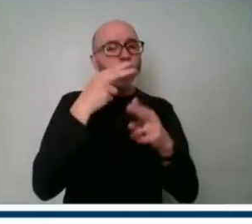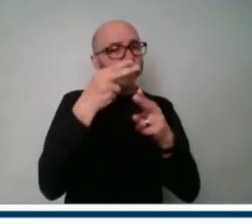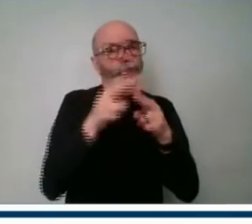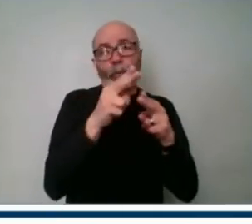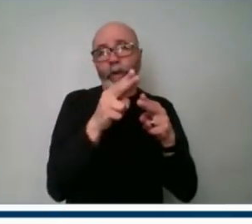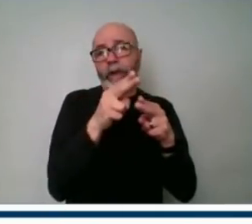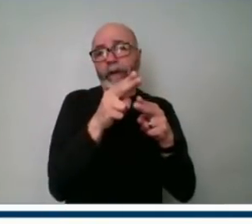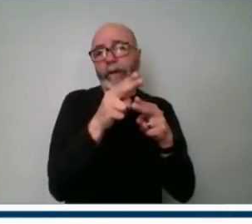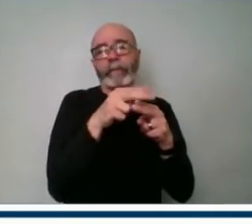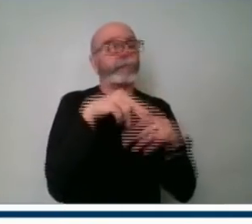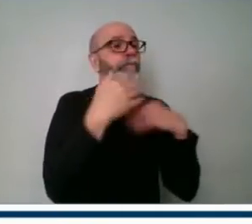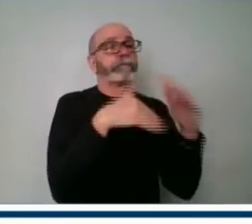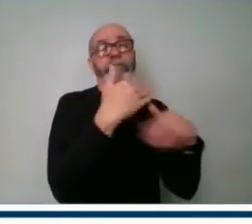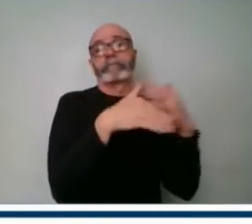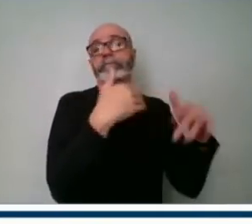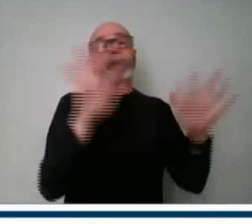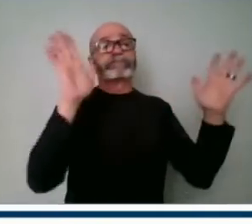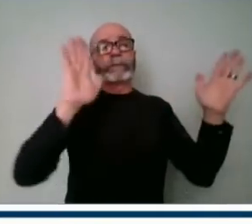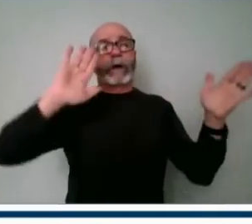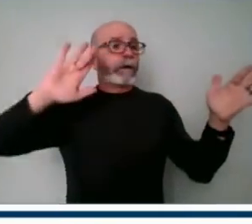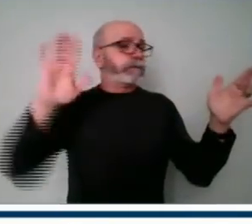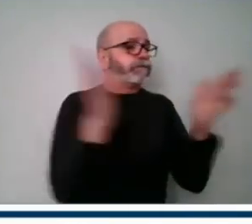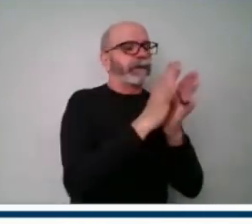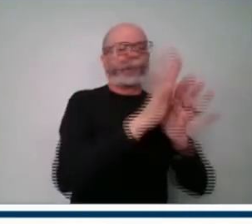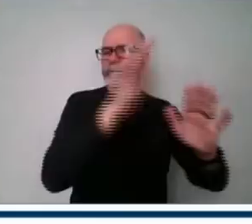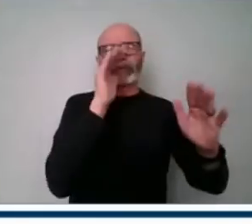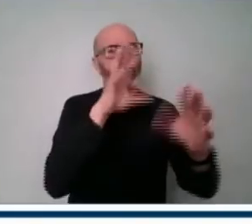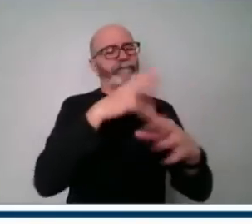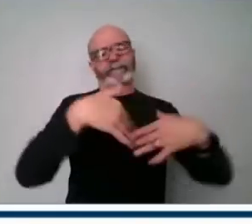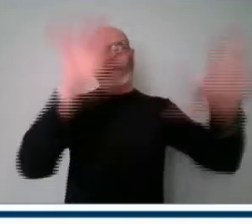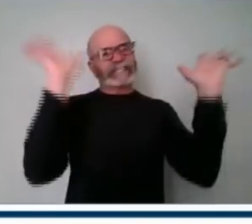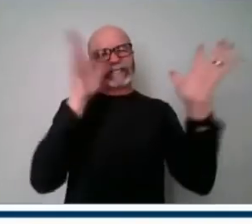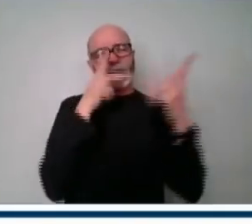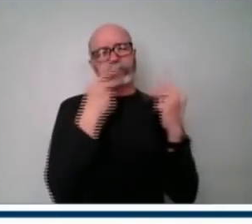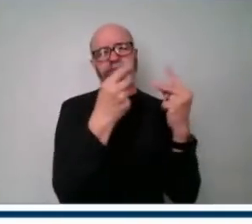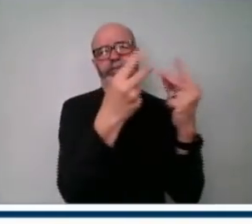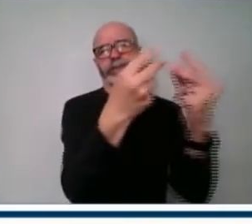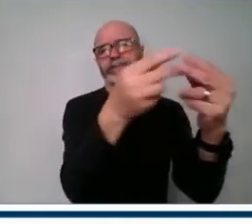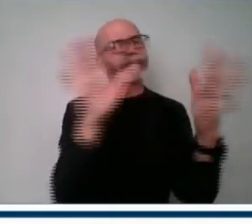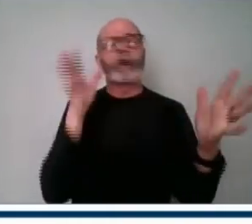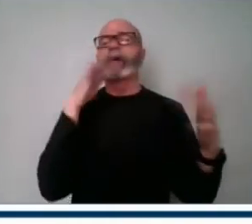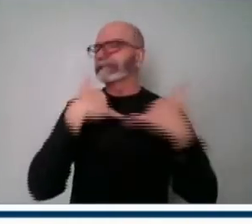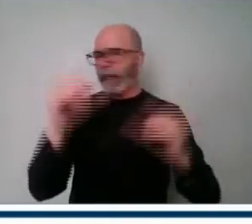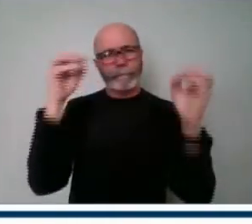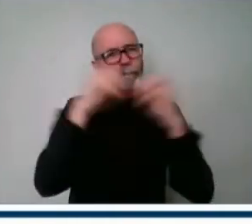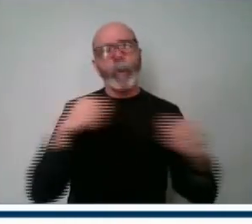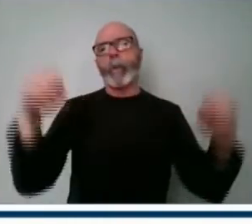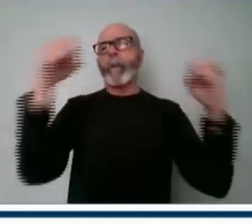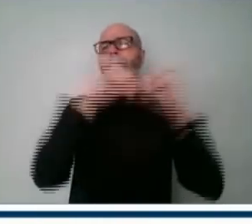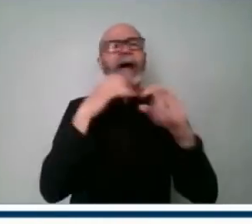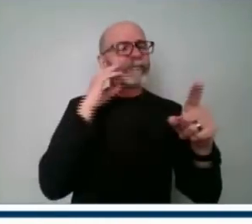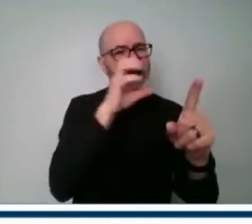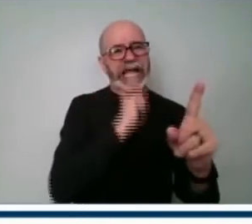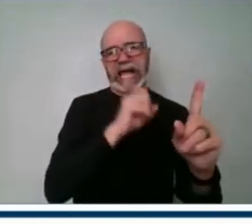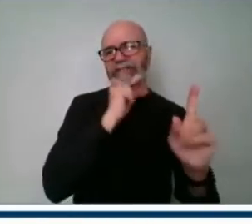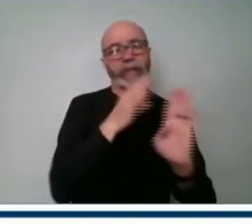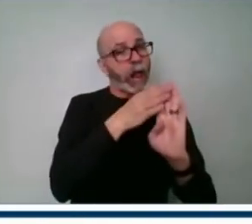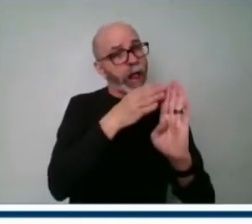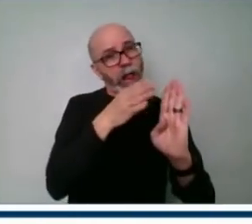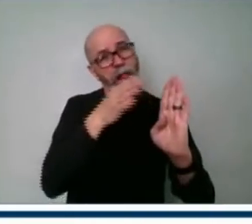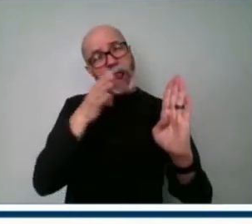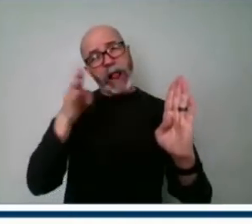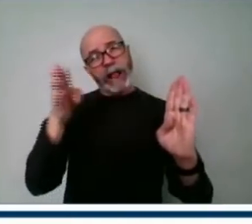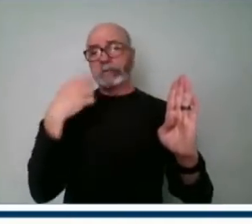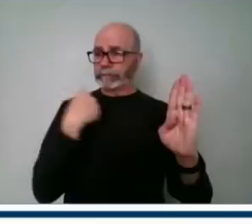of rapidly adding, decreasing age cohorts in. The process we've chosen will get